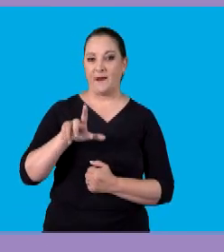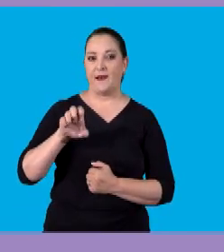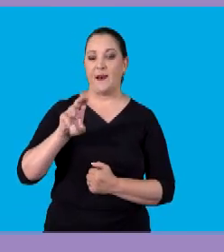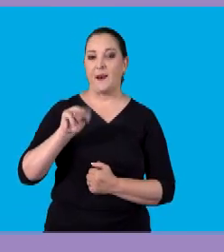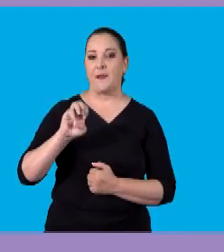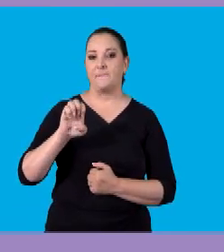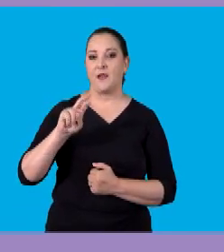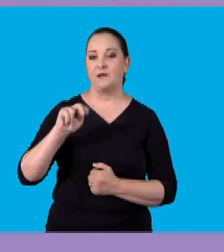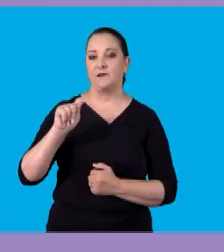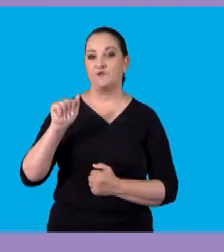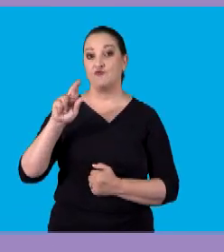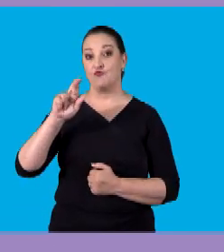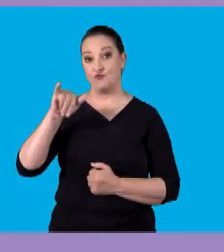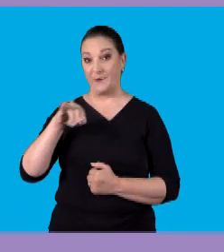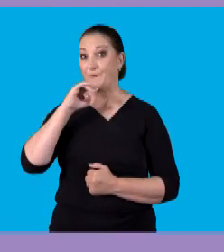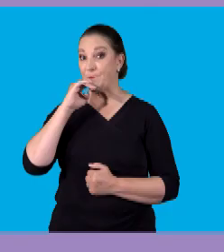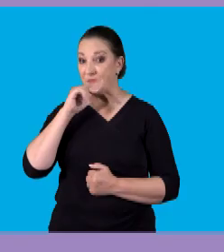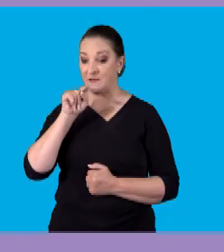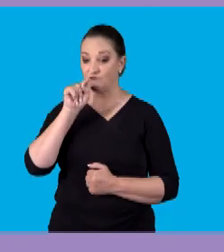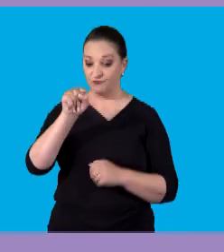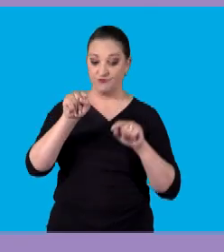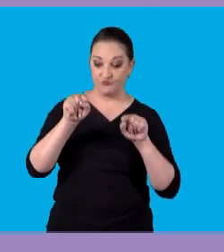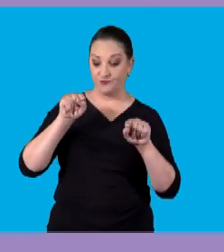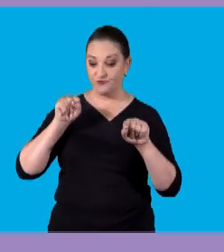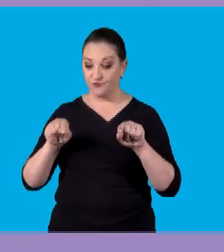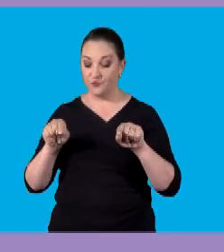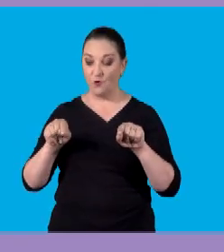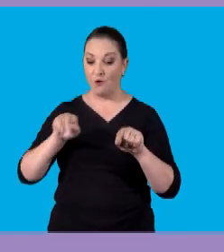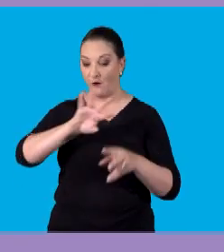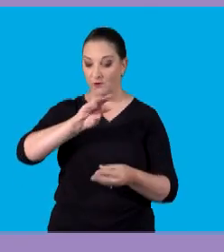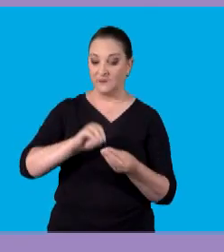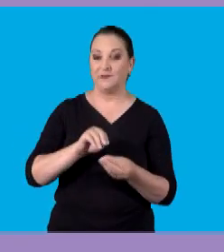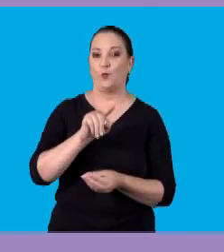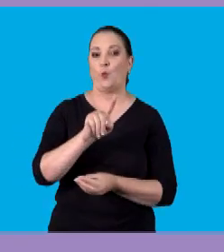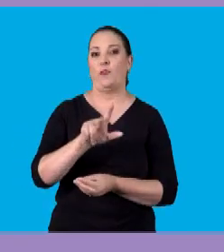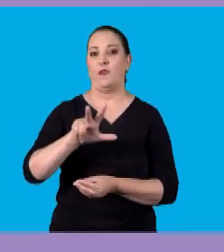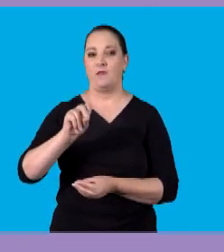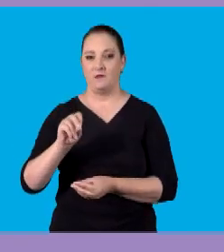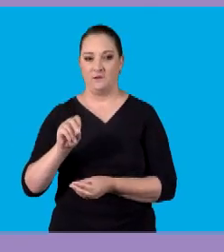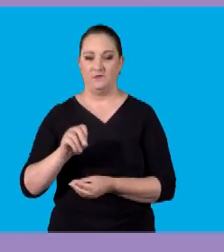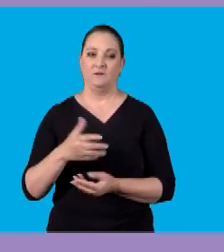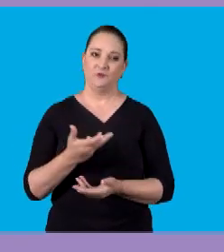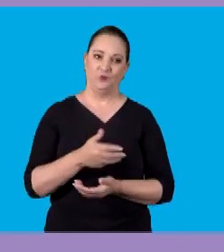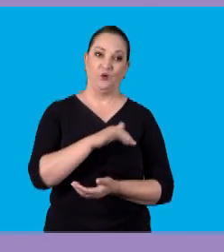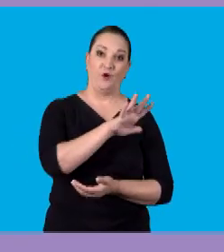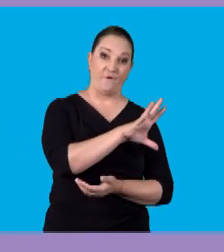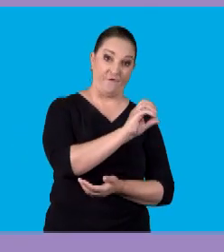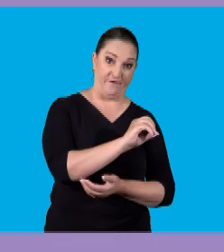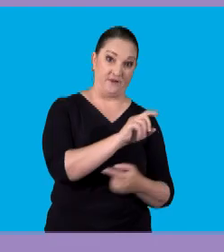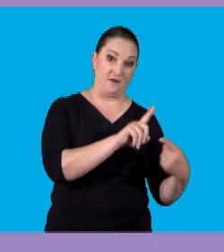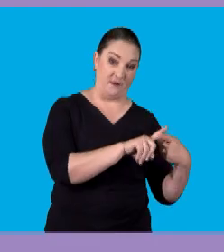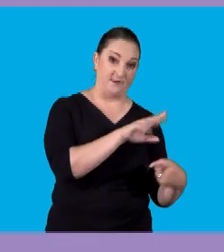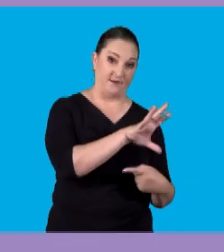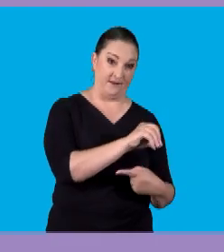which means that they add up to 180 degrees. Now, of course, adding those like terms, 50 degrees plus 50 degrees